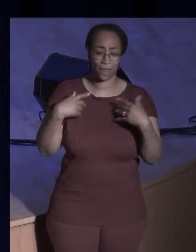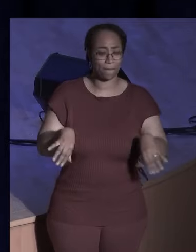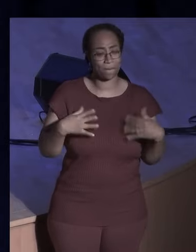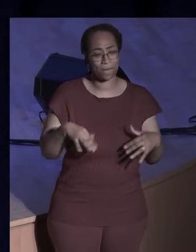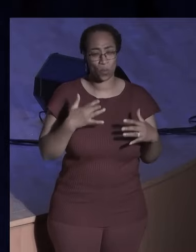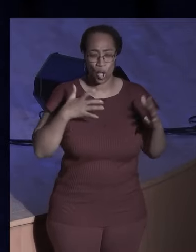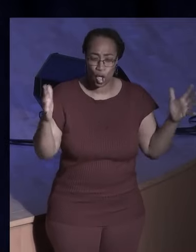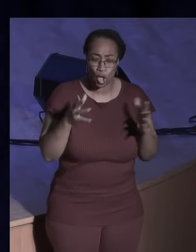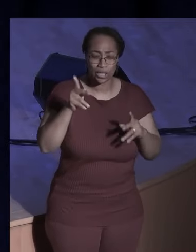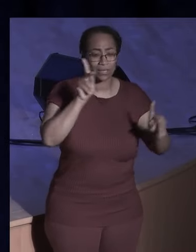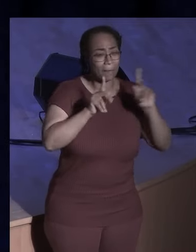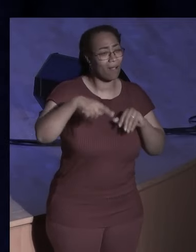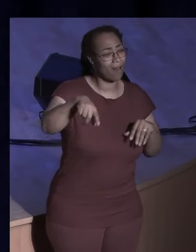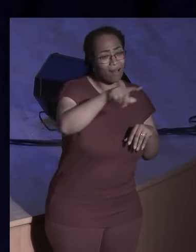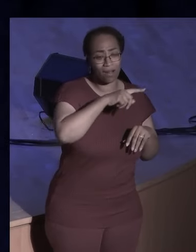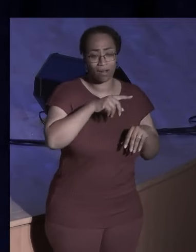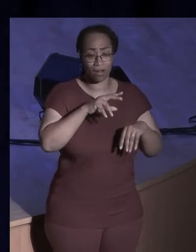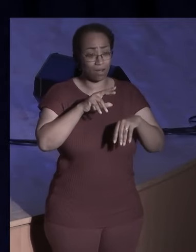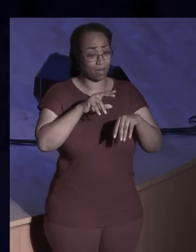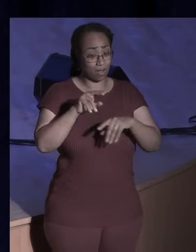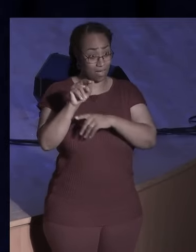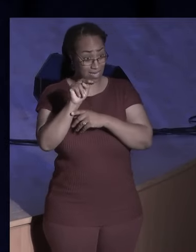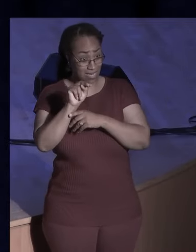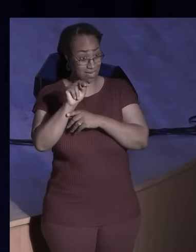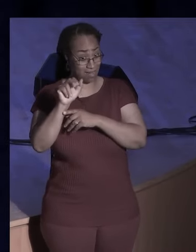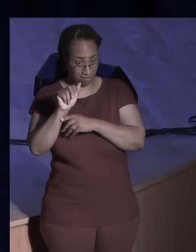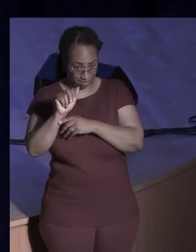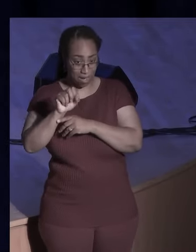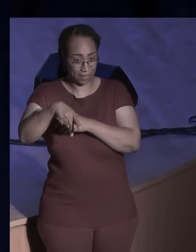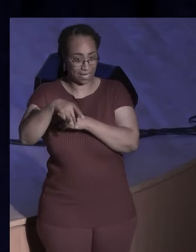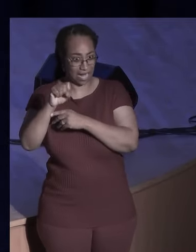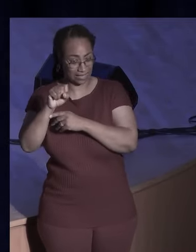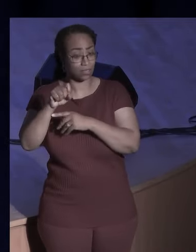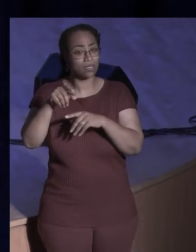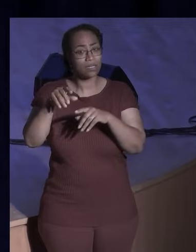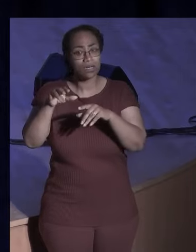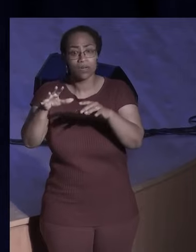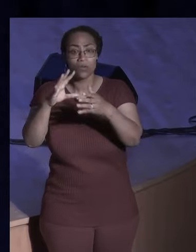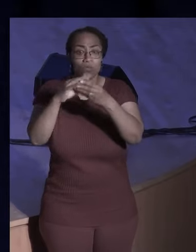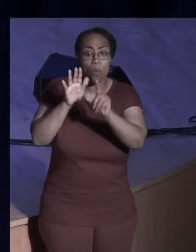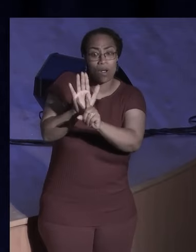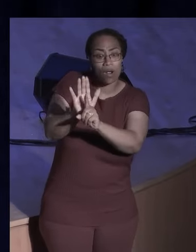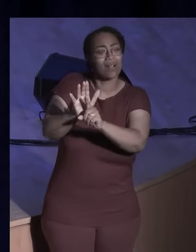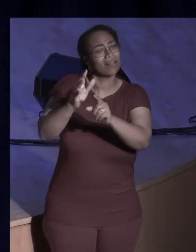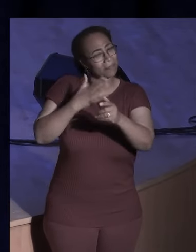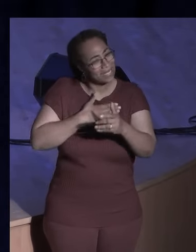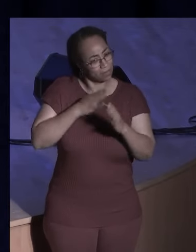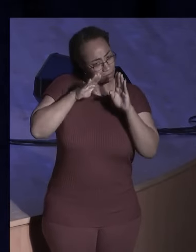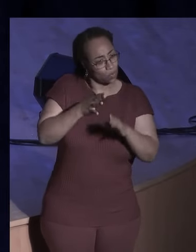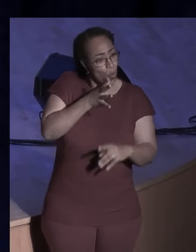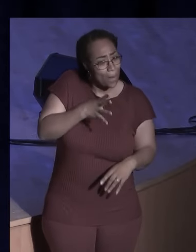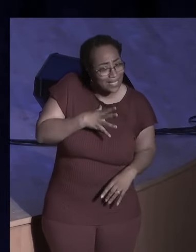to recognize women's history. The service plans to investigate the stories of women and girls spanning